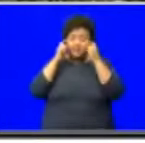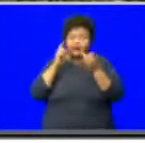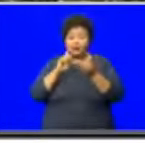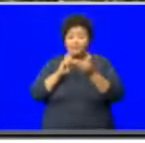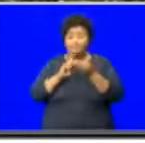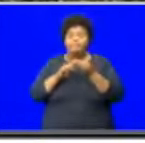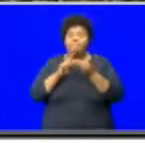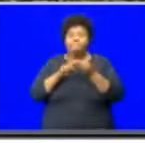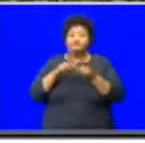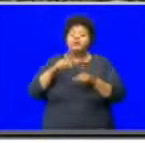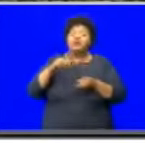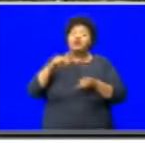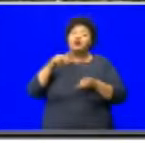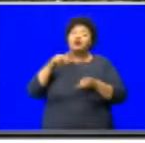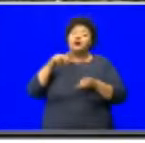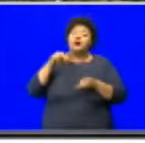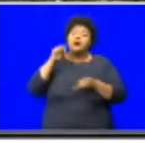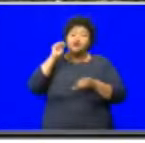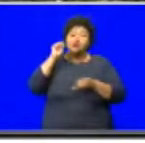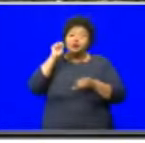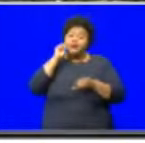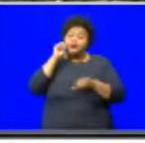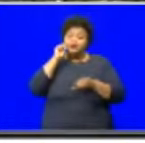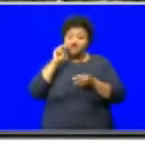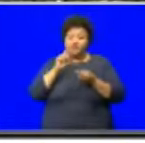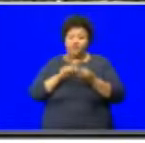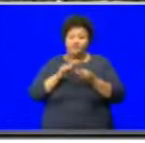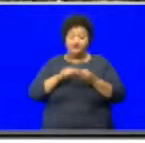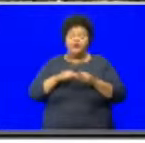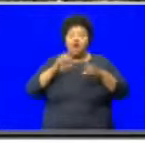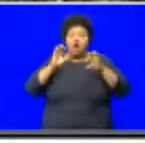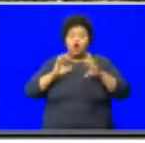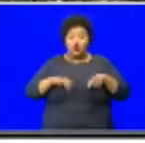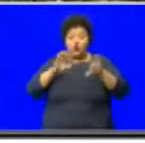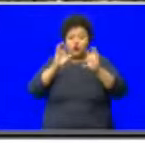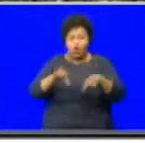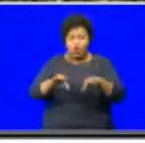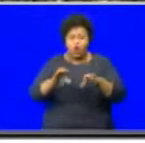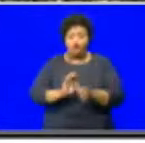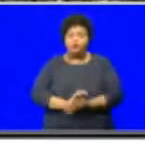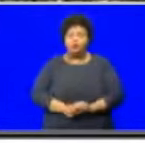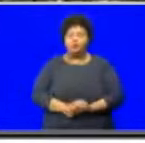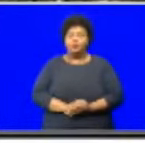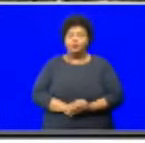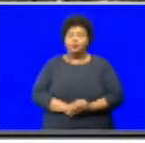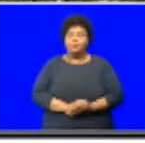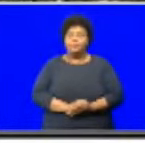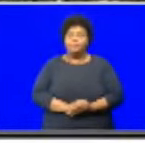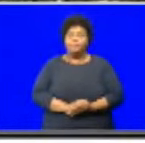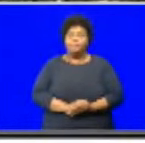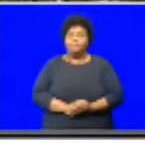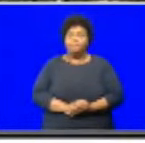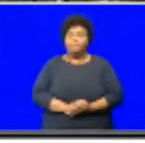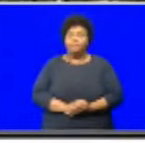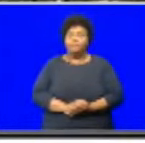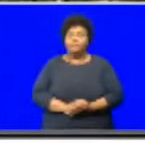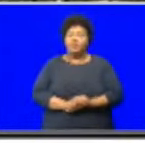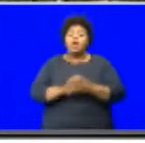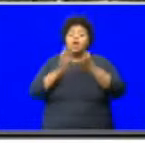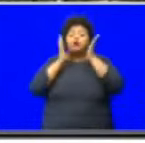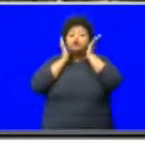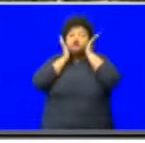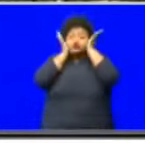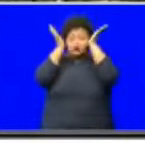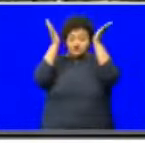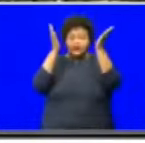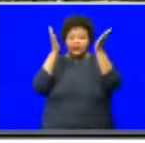Nigeria, DRC, and those bigger countries. For Eswatini, Eswatini is actually towards elimination.